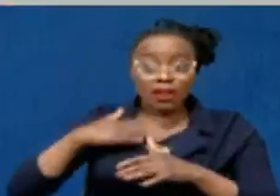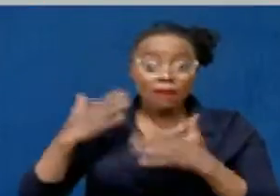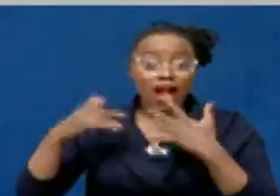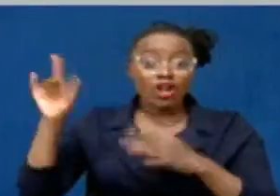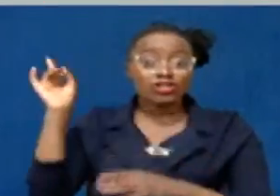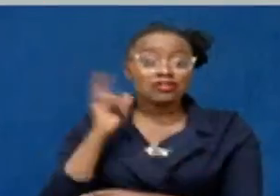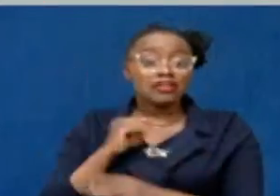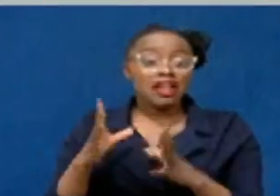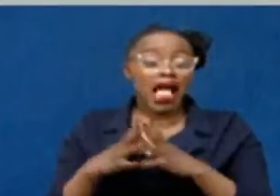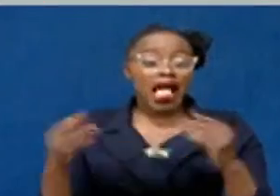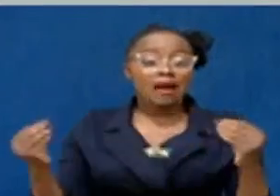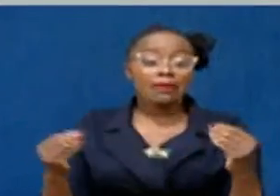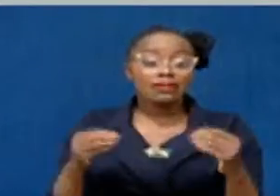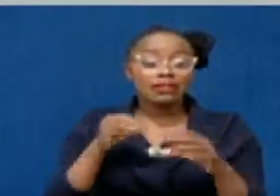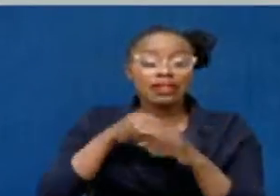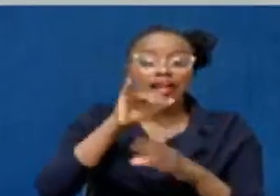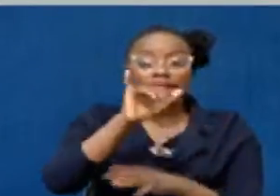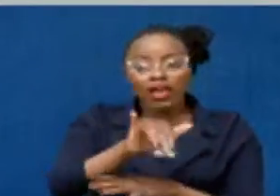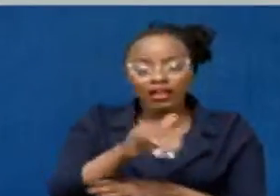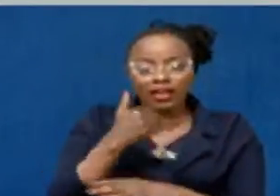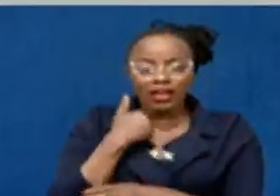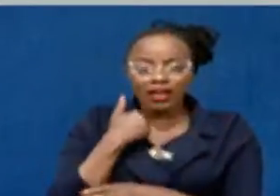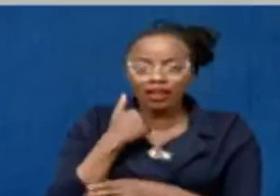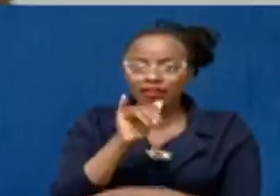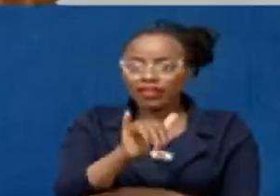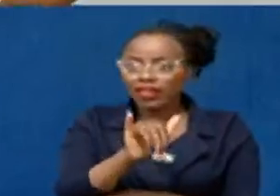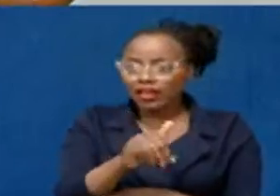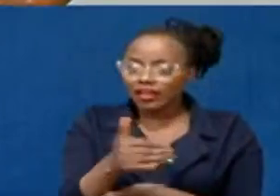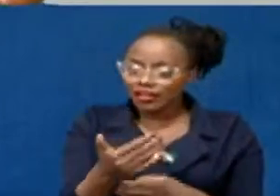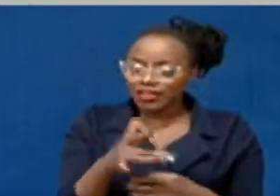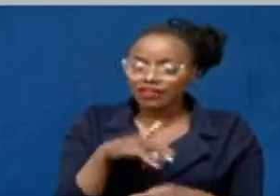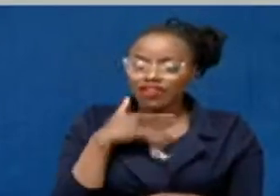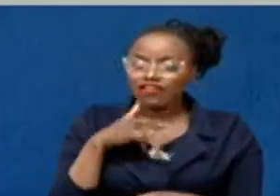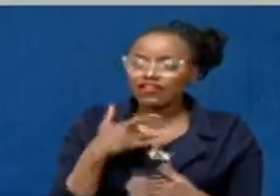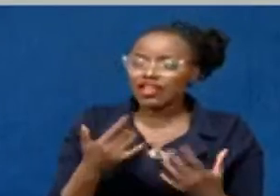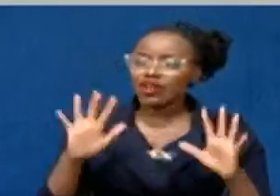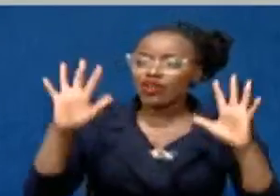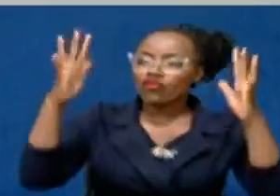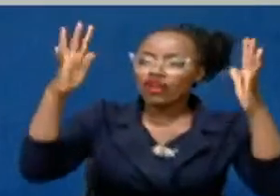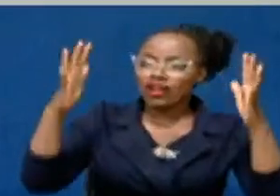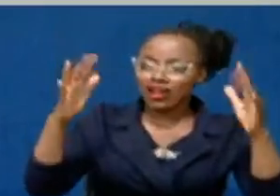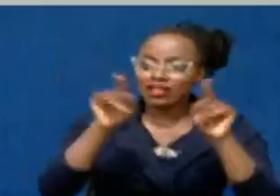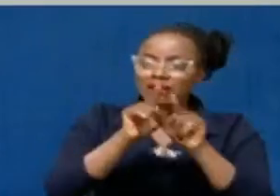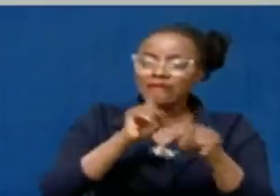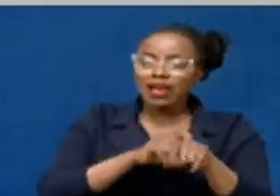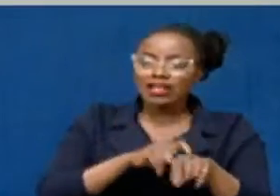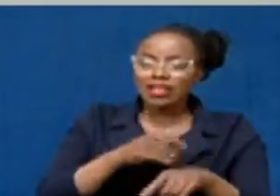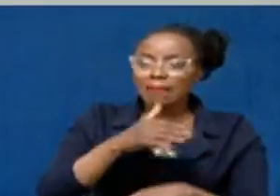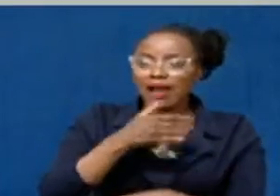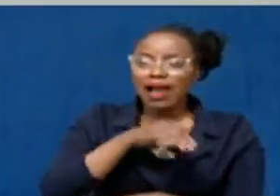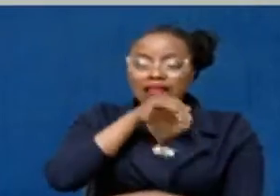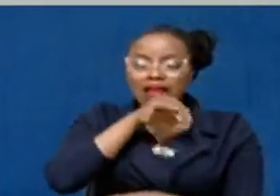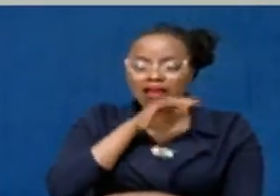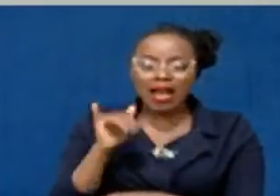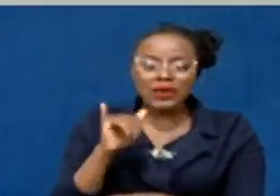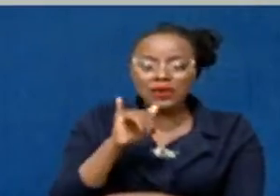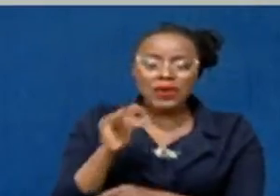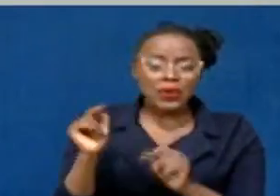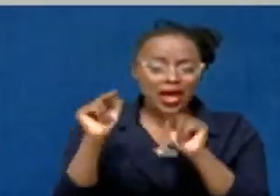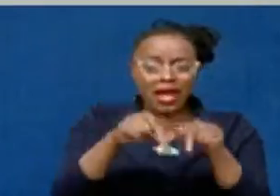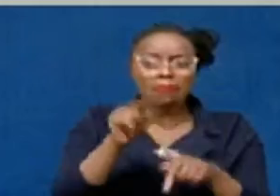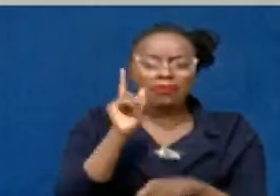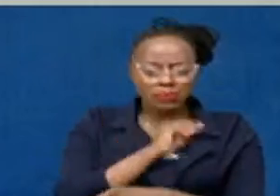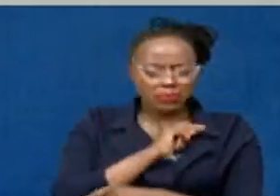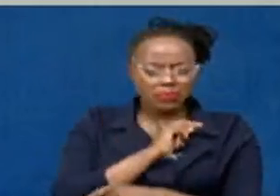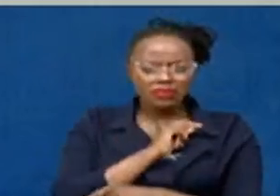lost in between that. There was this air of celebration. I think even when ODM leader Raila Odinga arrived, I don't know if you have the